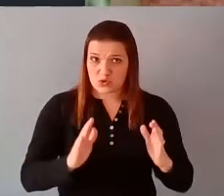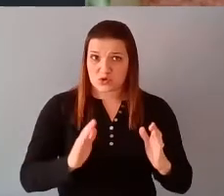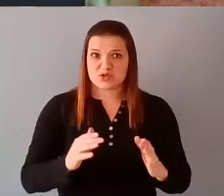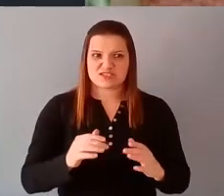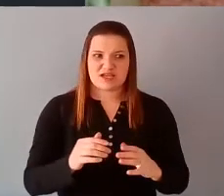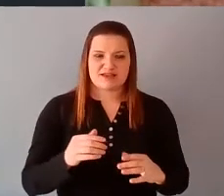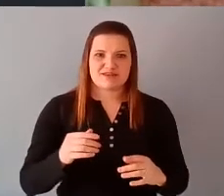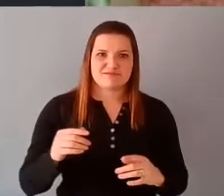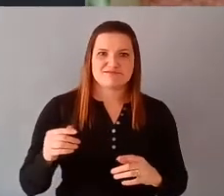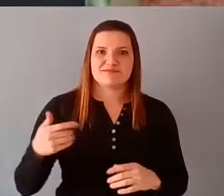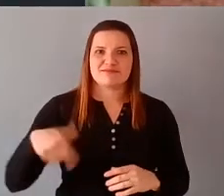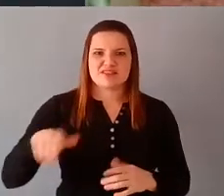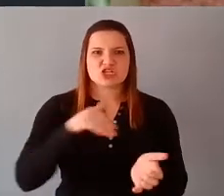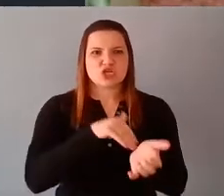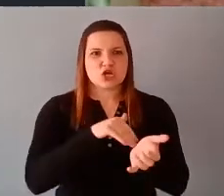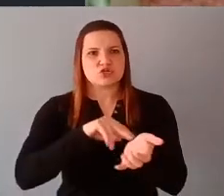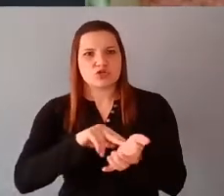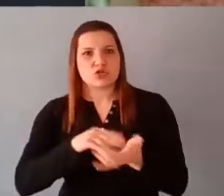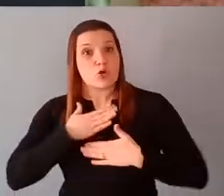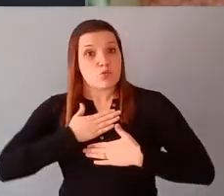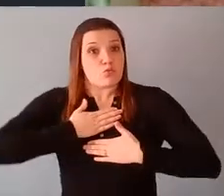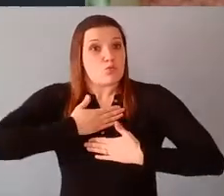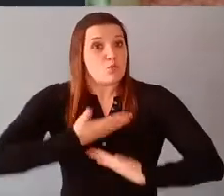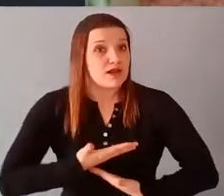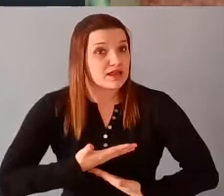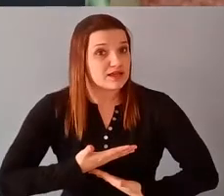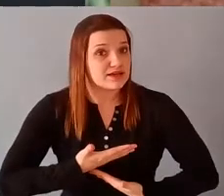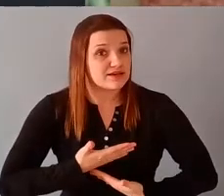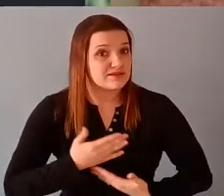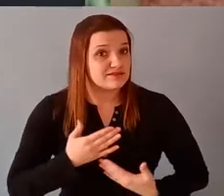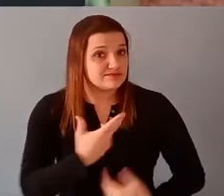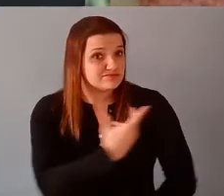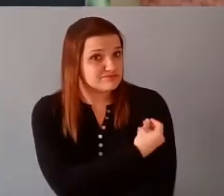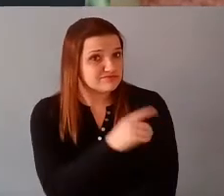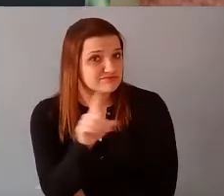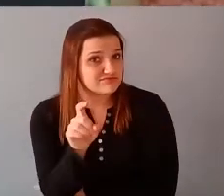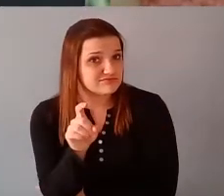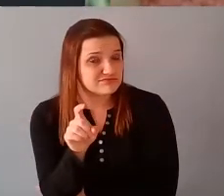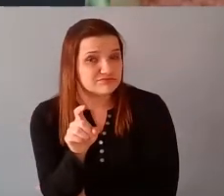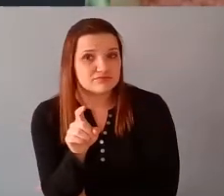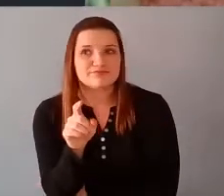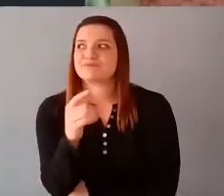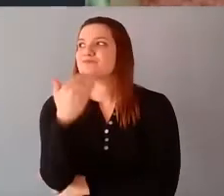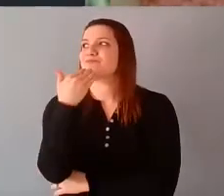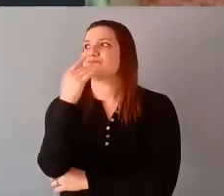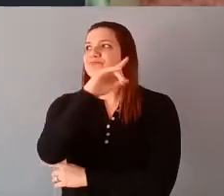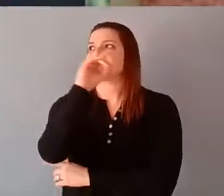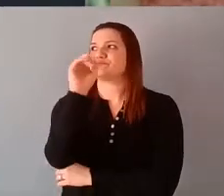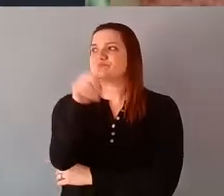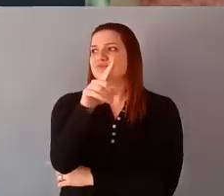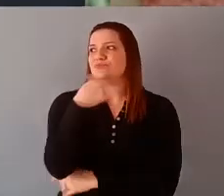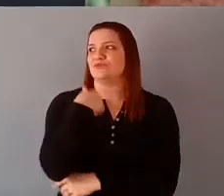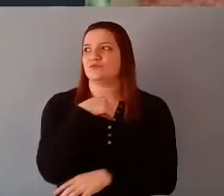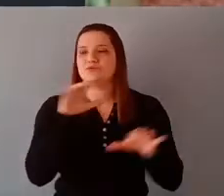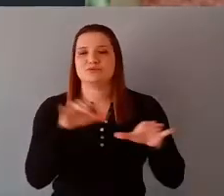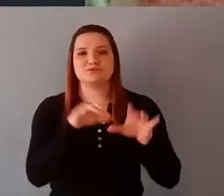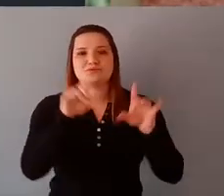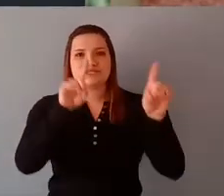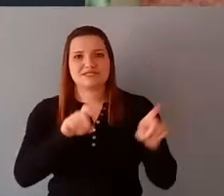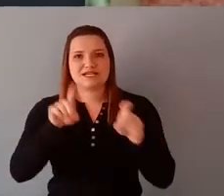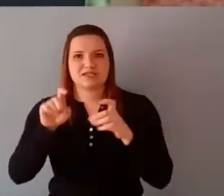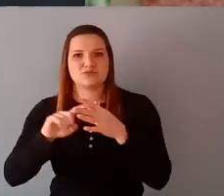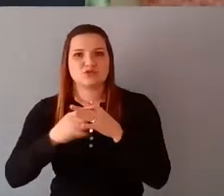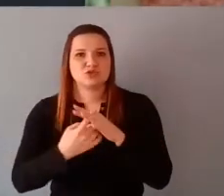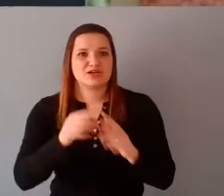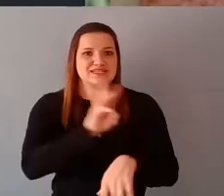vaccine? It's a great question. I was on a call this morning. So we're going to do the testing. We're going to start at